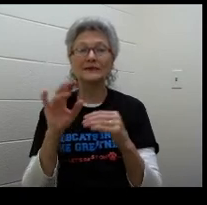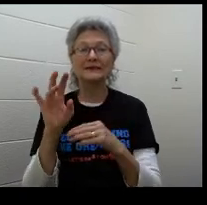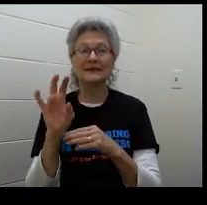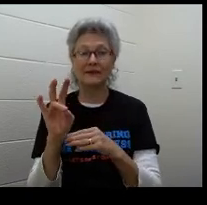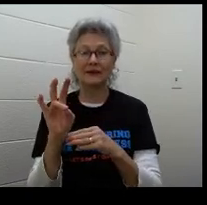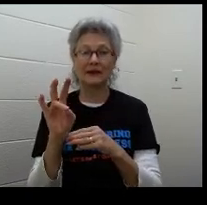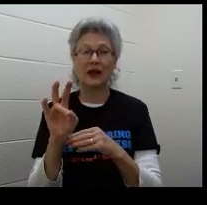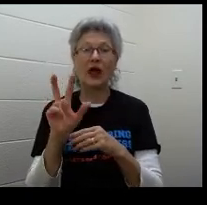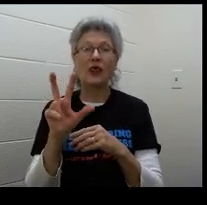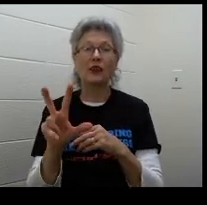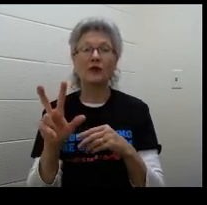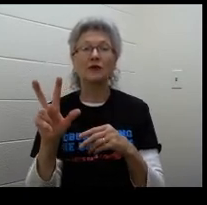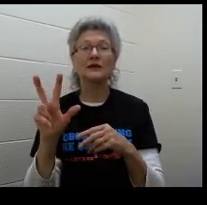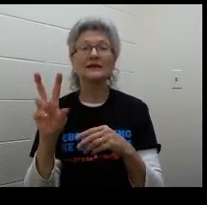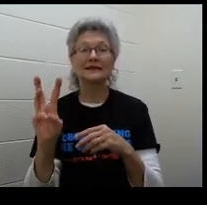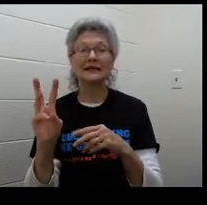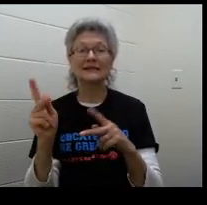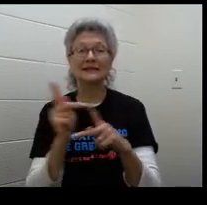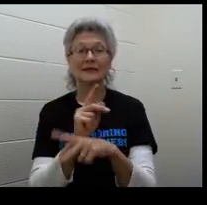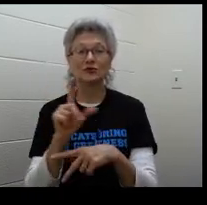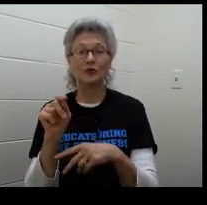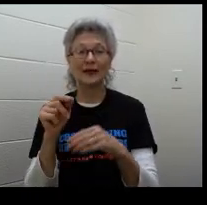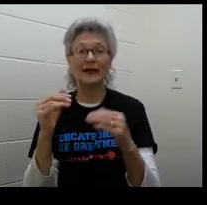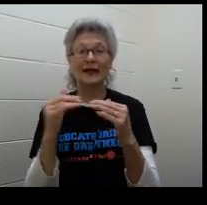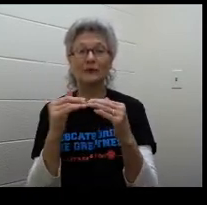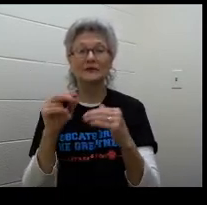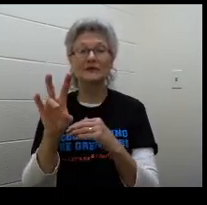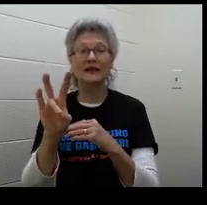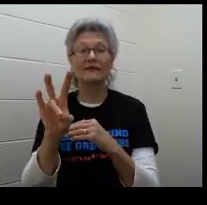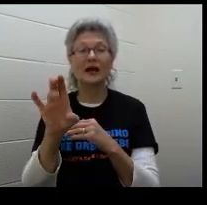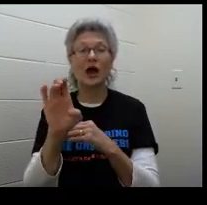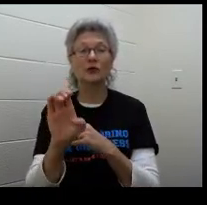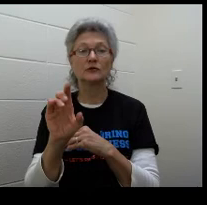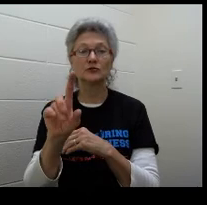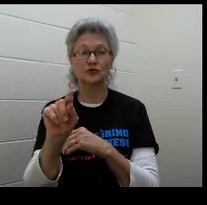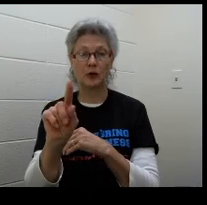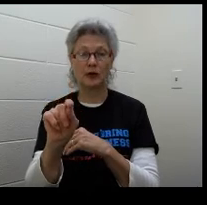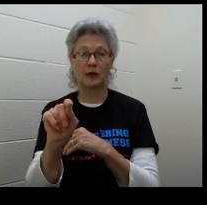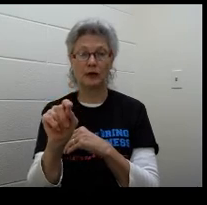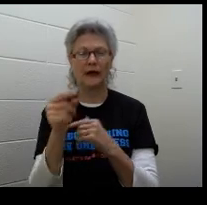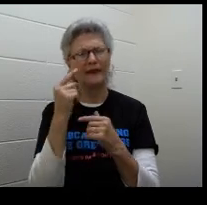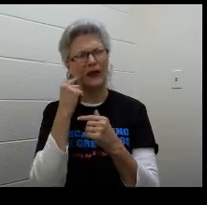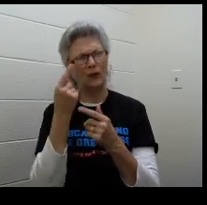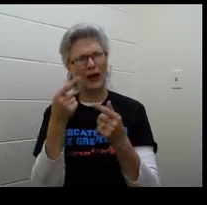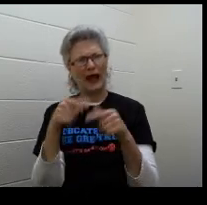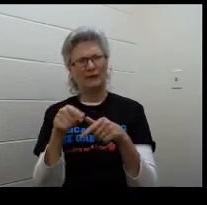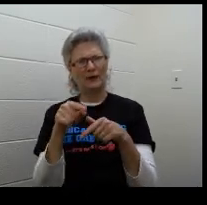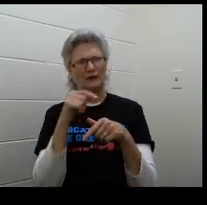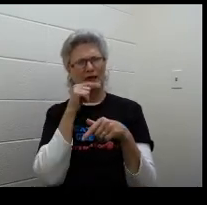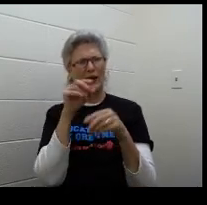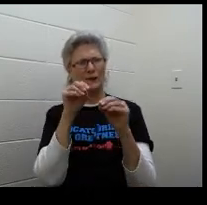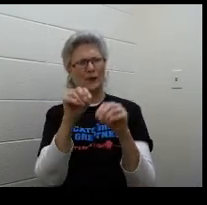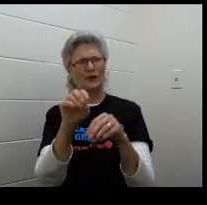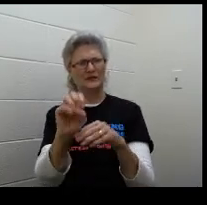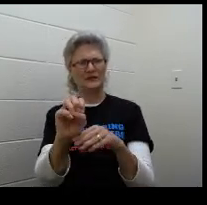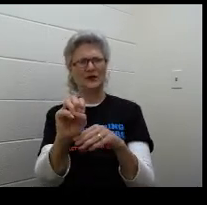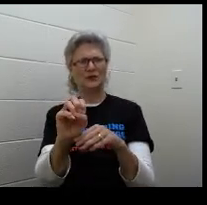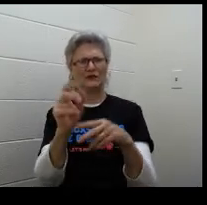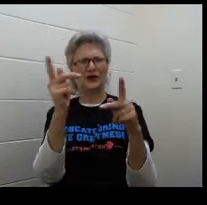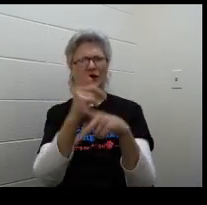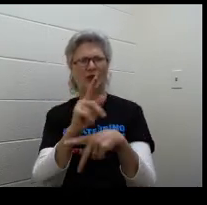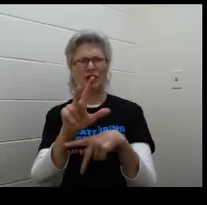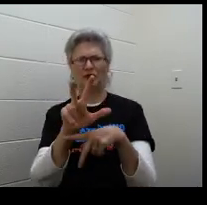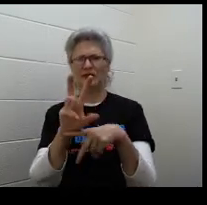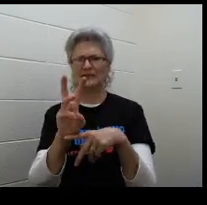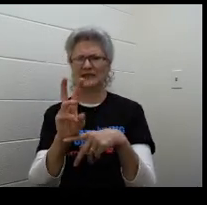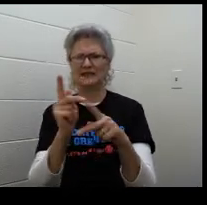36 times 20 is 720. And just think about what would have happened if we didn't put the 0 here. Then we would have figured out that